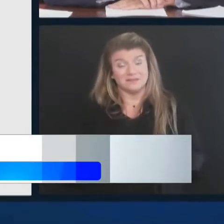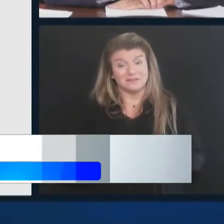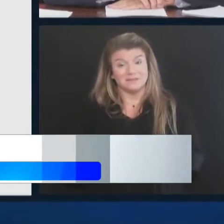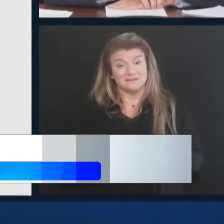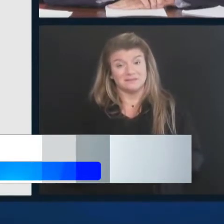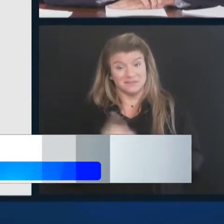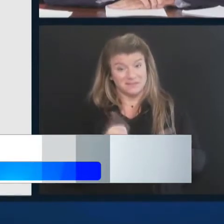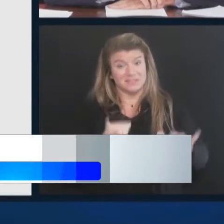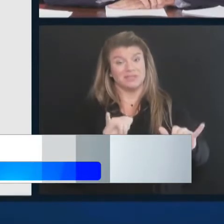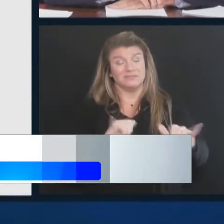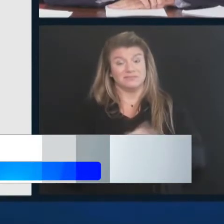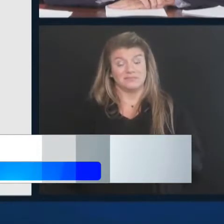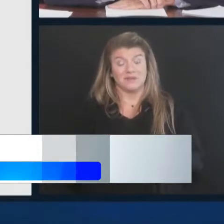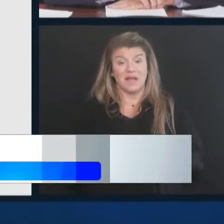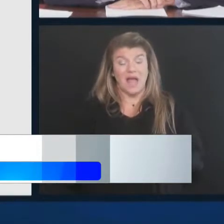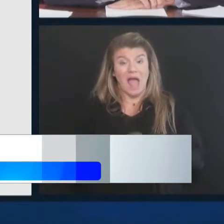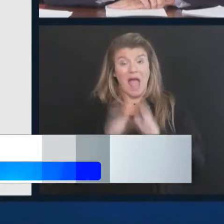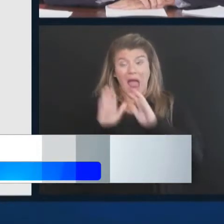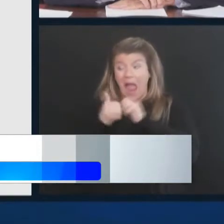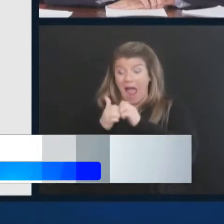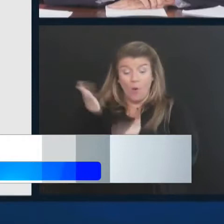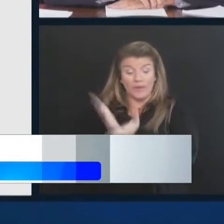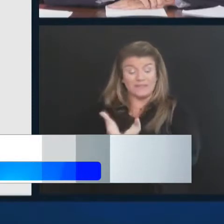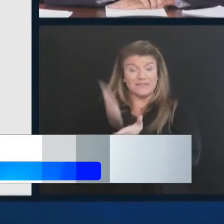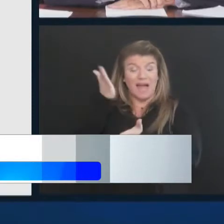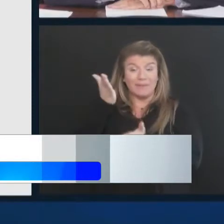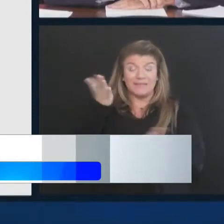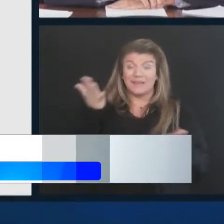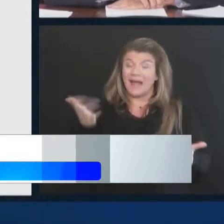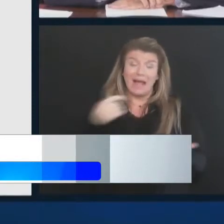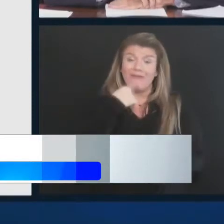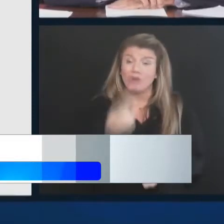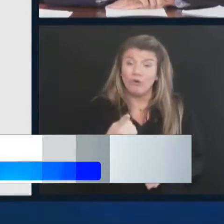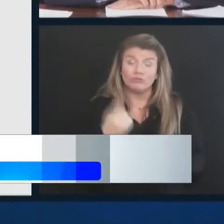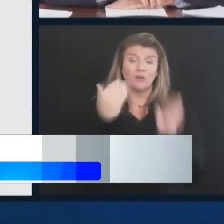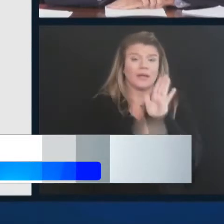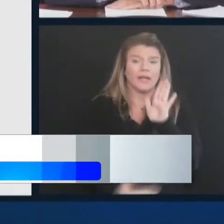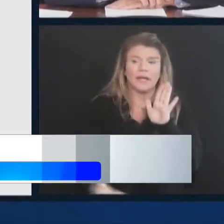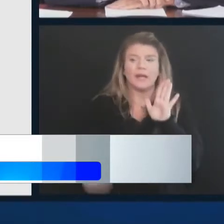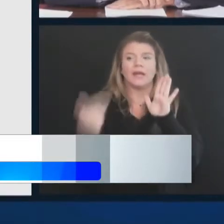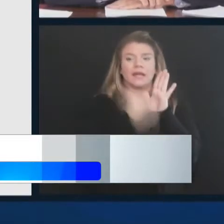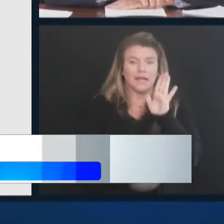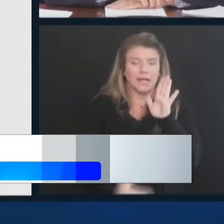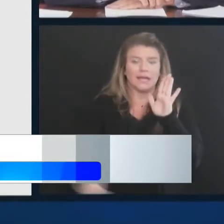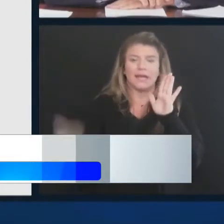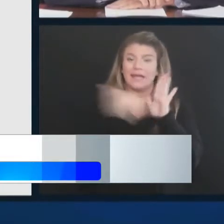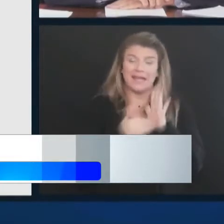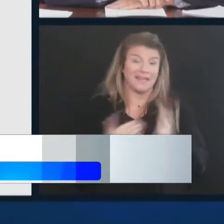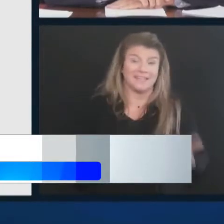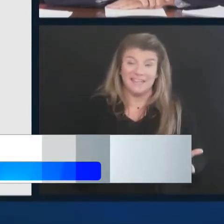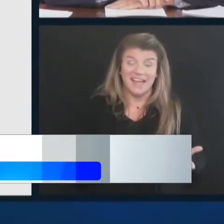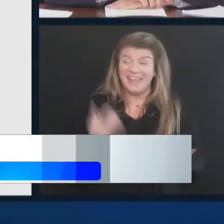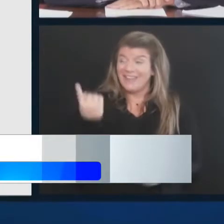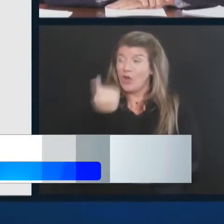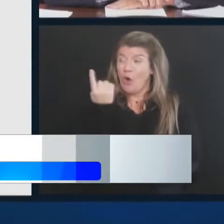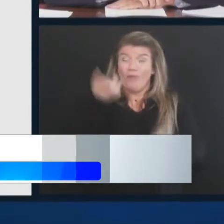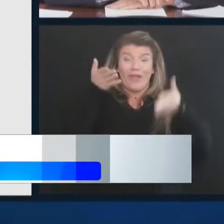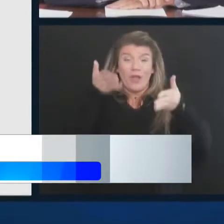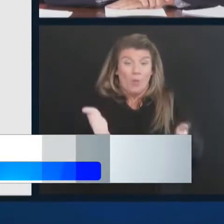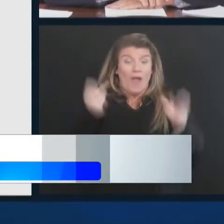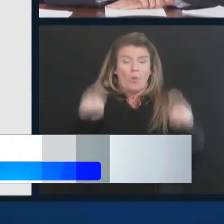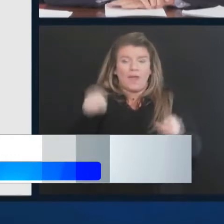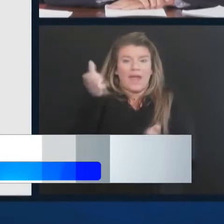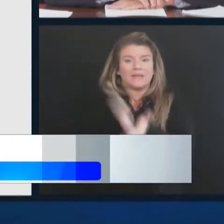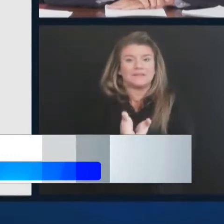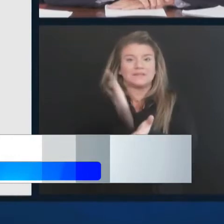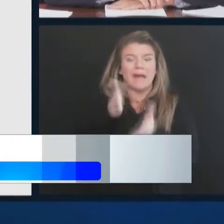The only way we can stop it is what I've told you, and I've told you and told you and told you and told you. The only way in the world we're going to stop this is